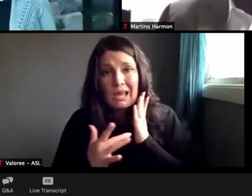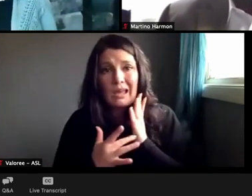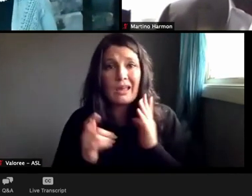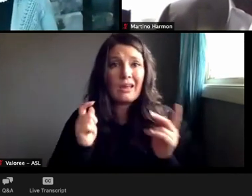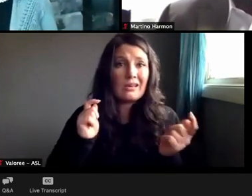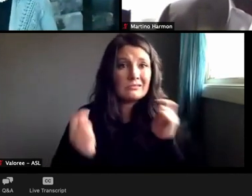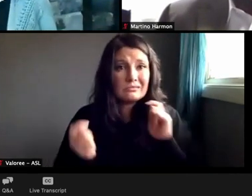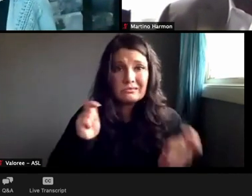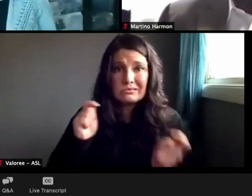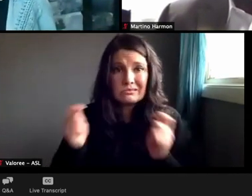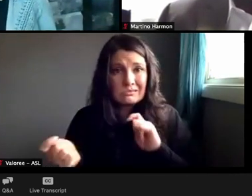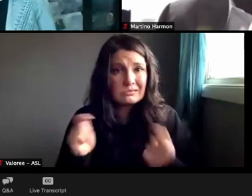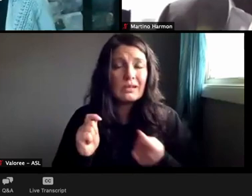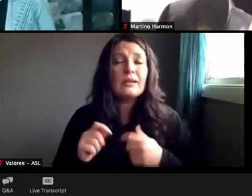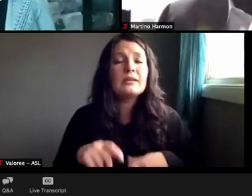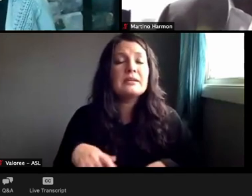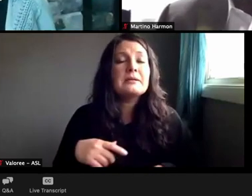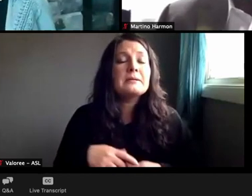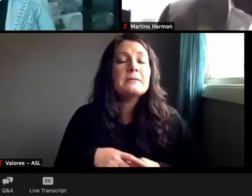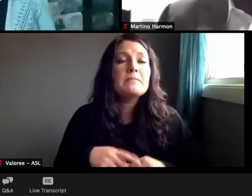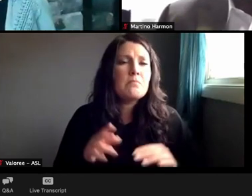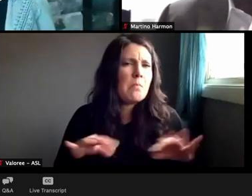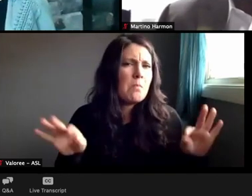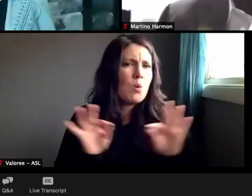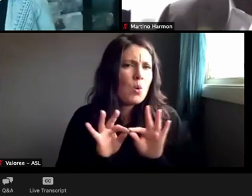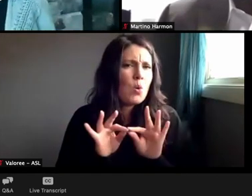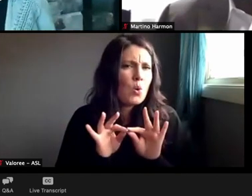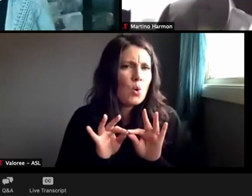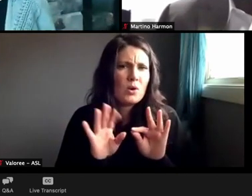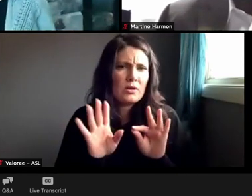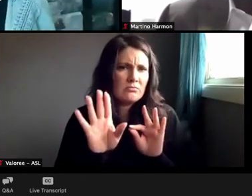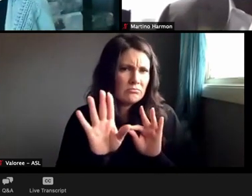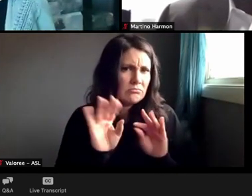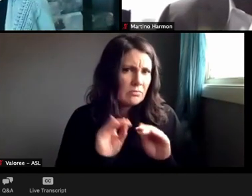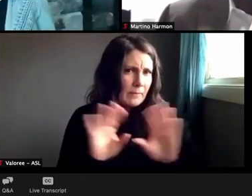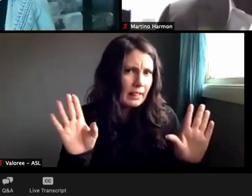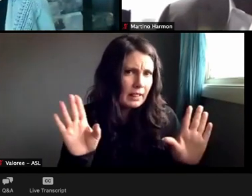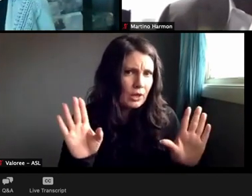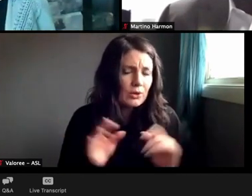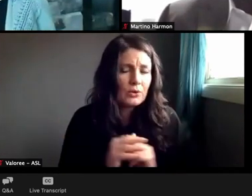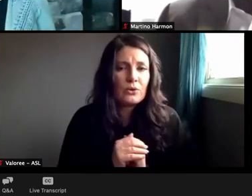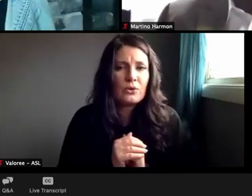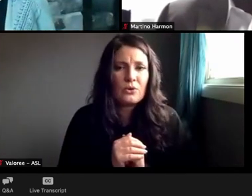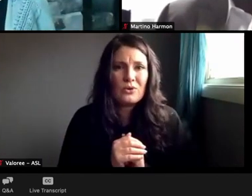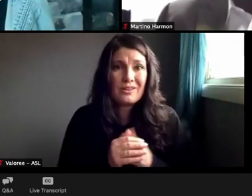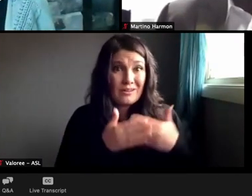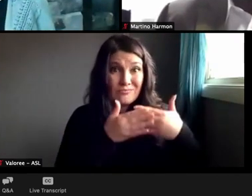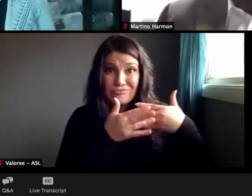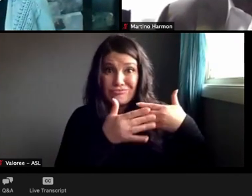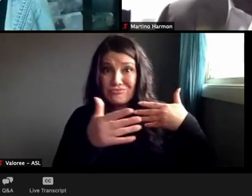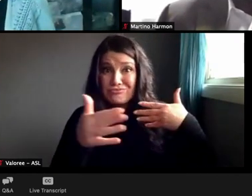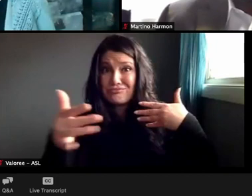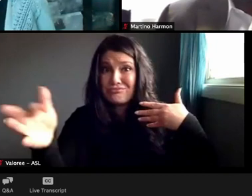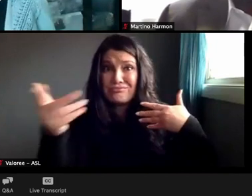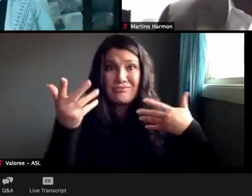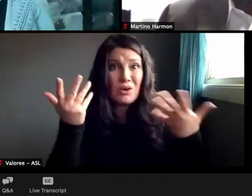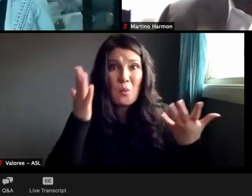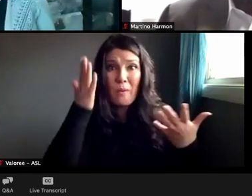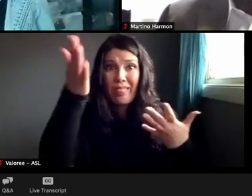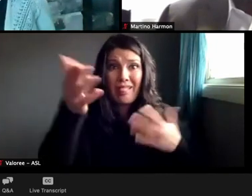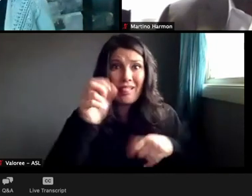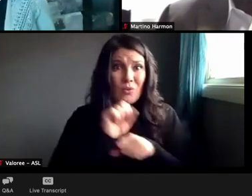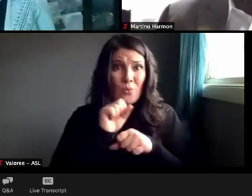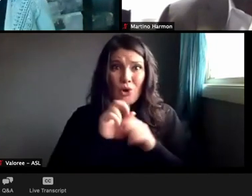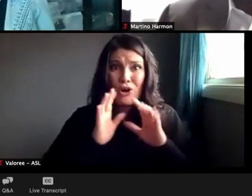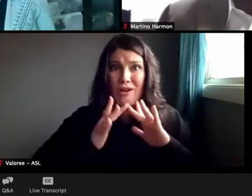One of the important things I think for everybody to be clear on is, you know, how long will we continue to work remotely? As the